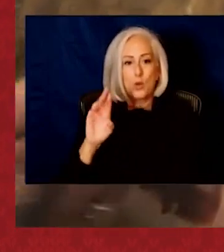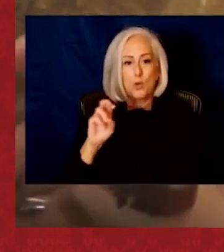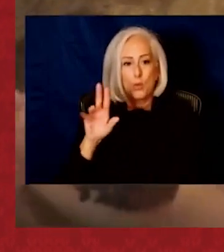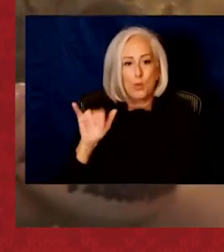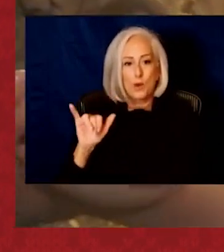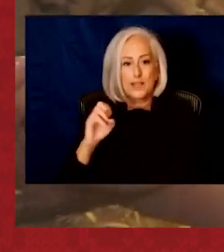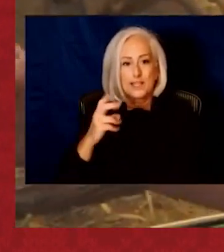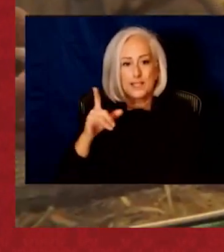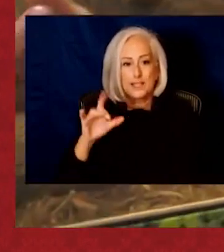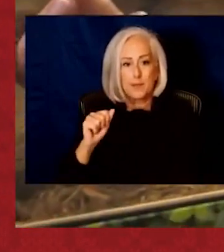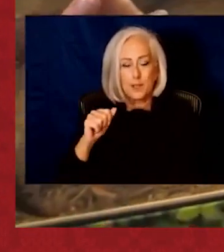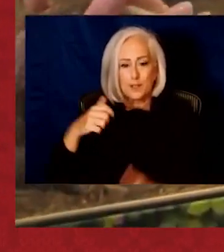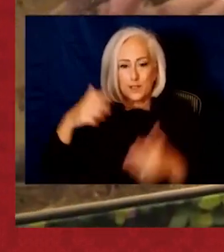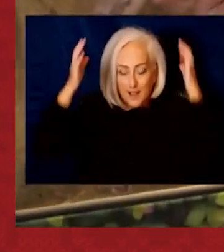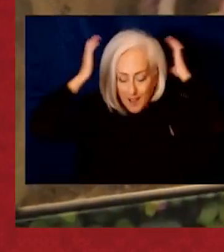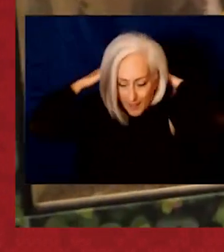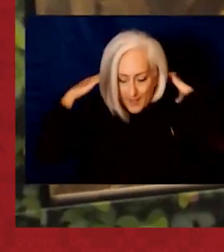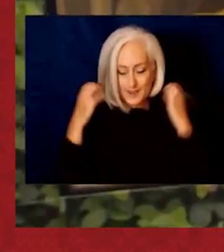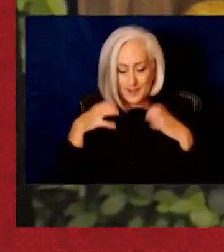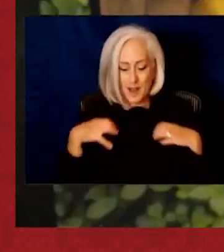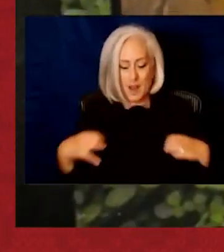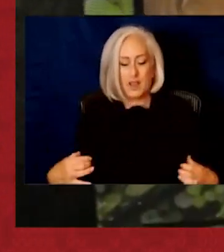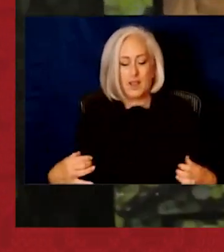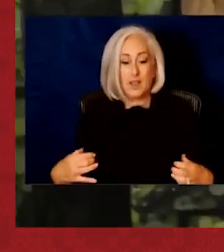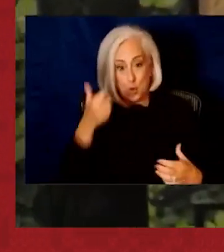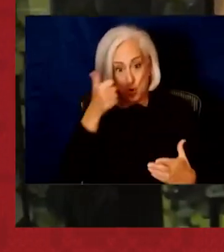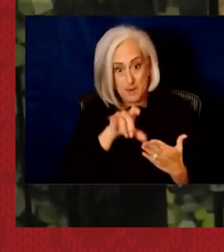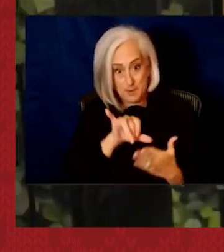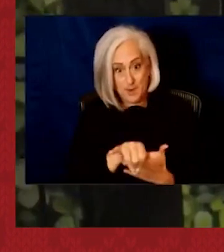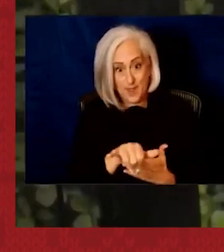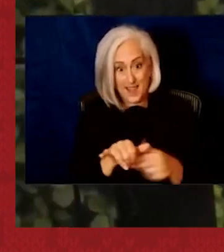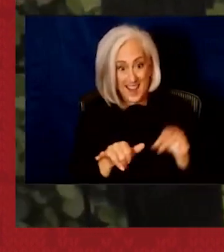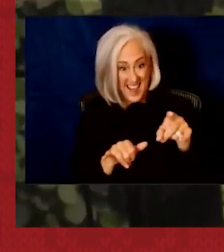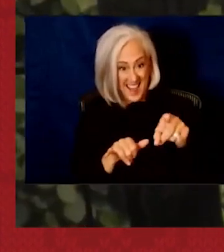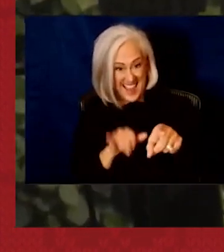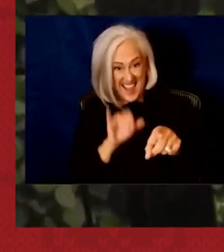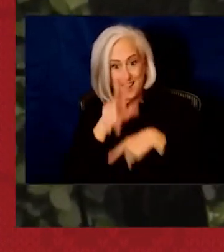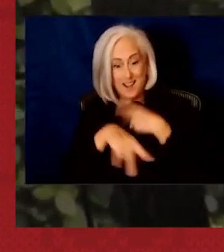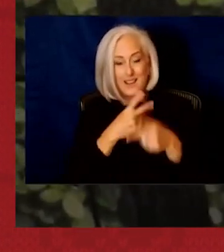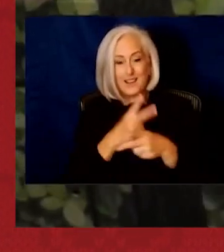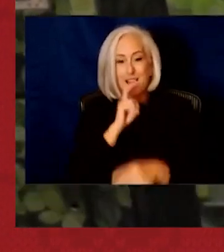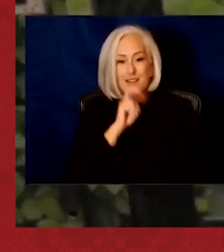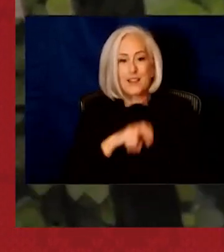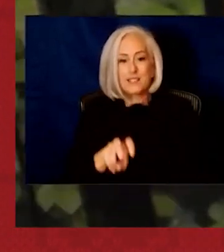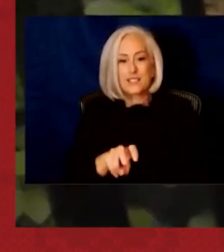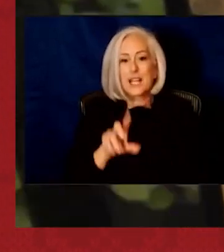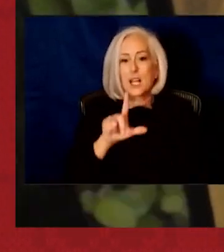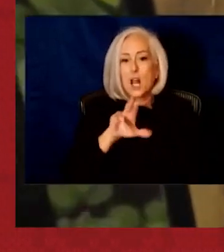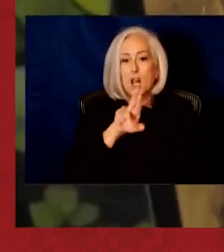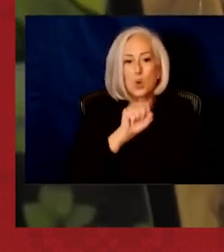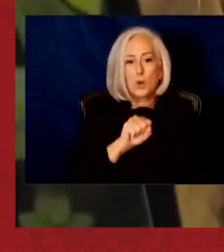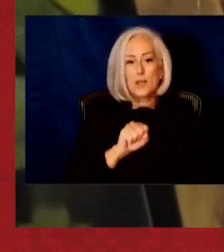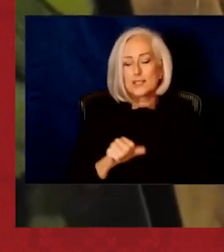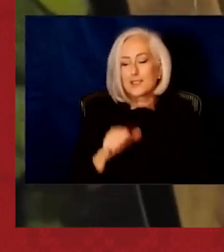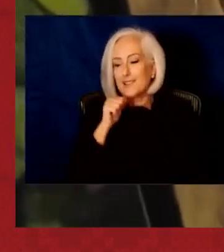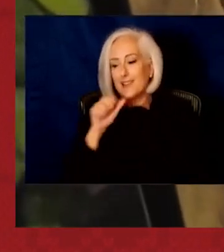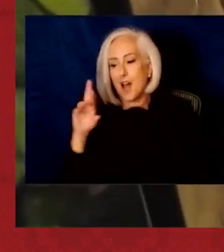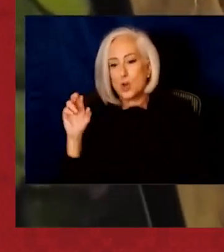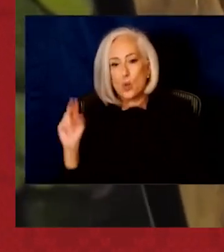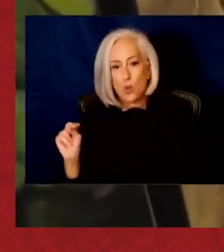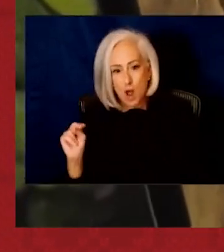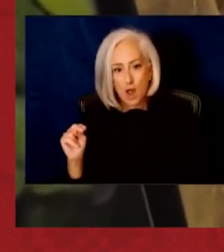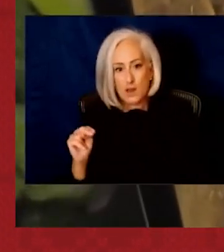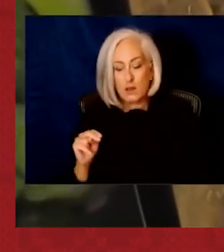Yes, that's you. Okay, it was this kind of a snake. It was Louise, not Ron. Okay, so I have a